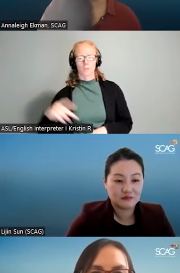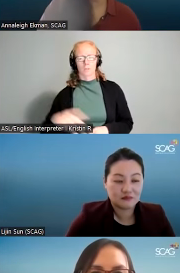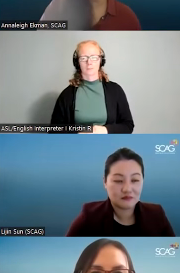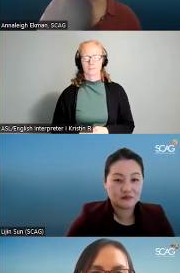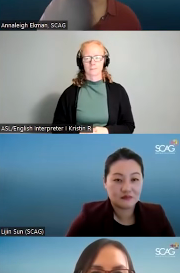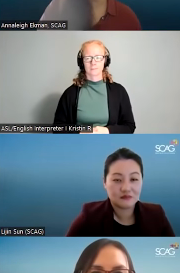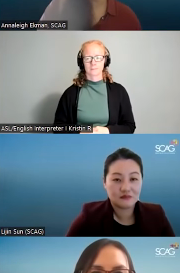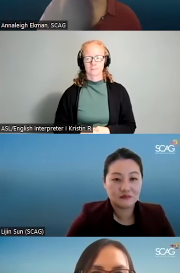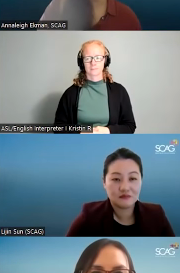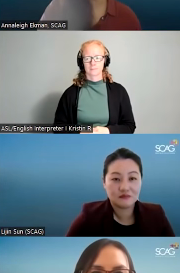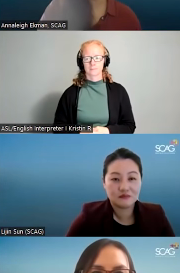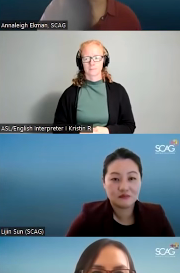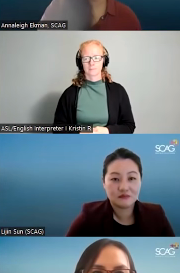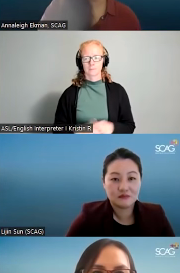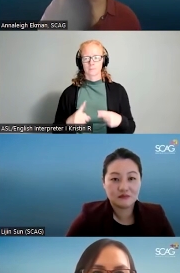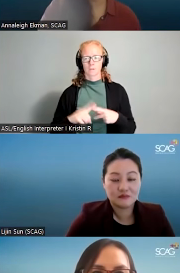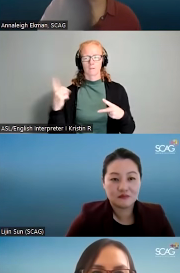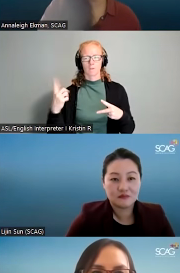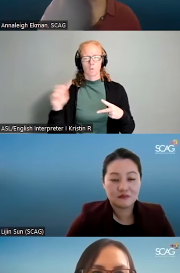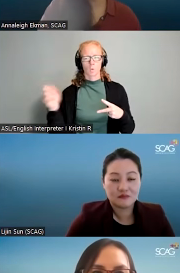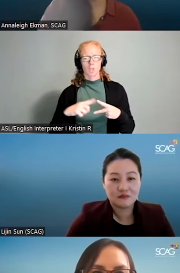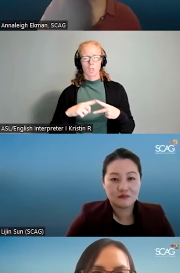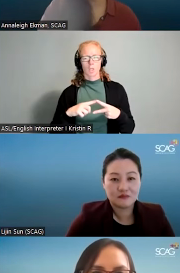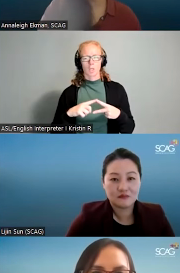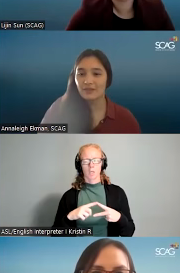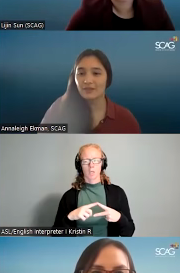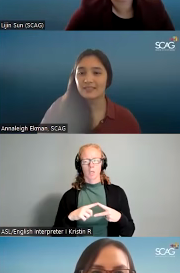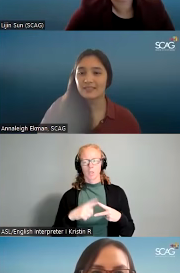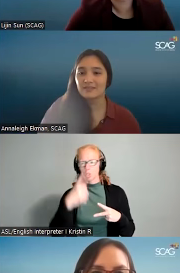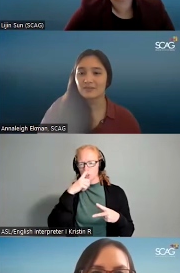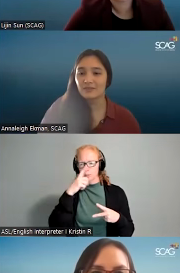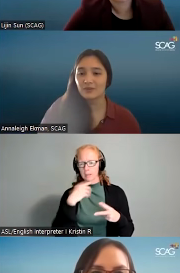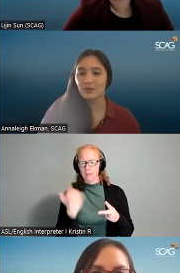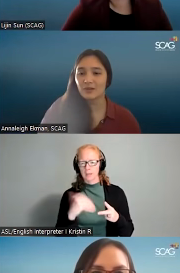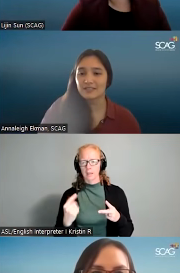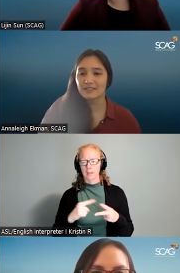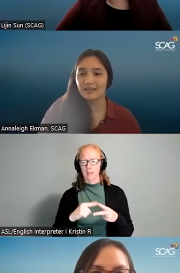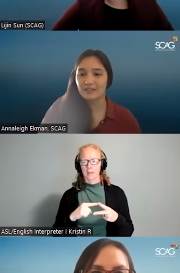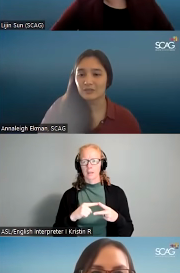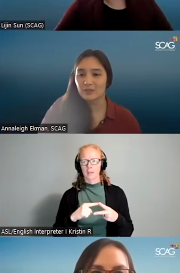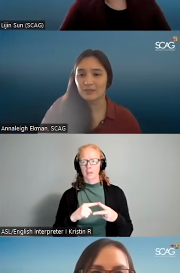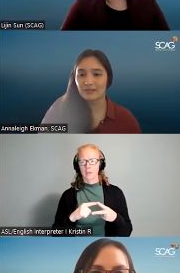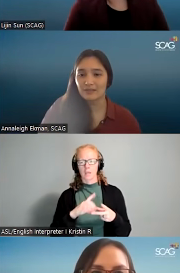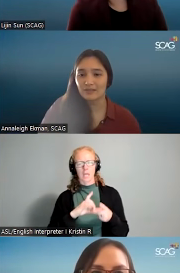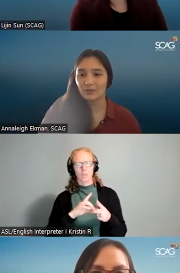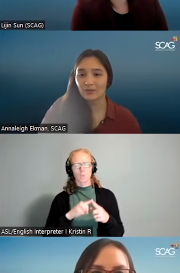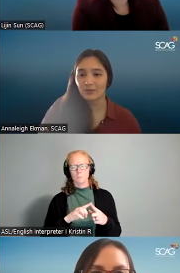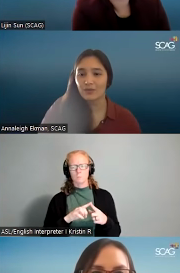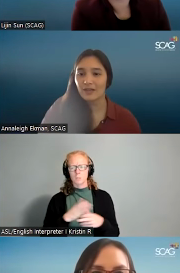projects. To your first question about, can you repeat? You want to see a connection